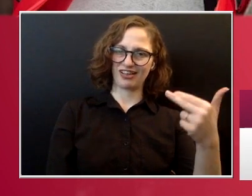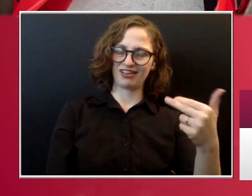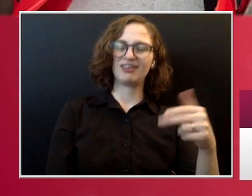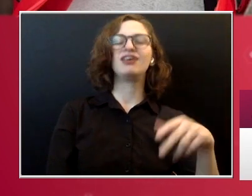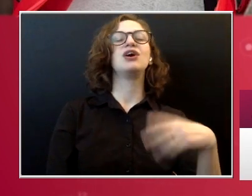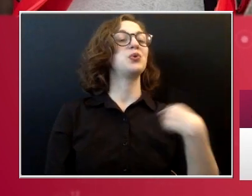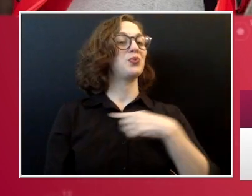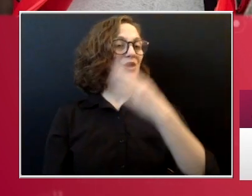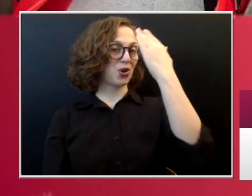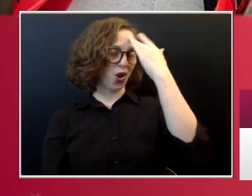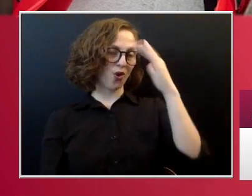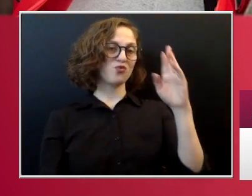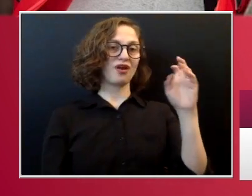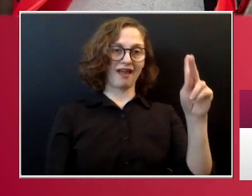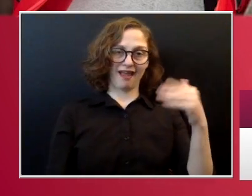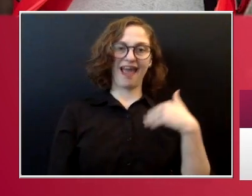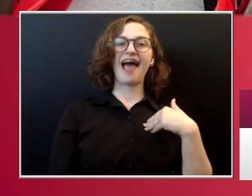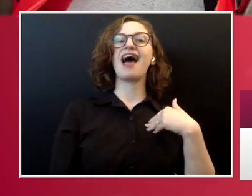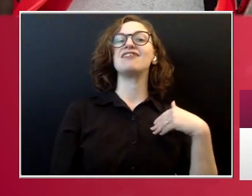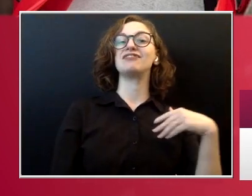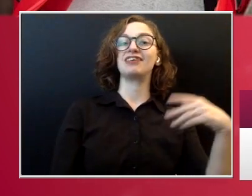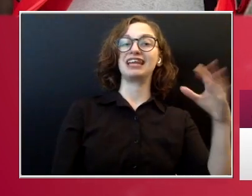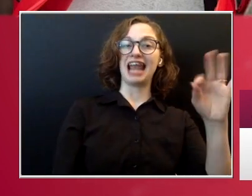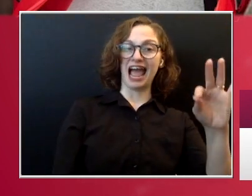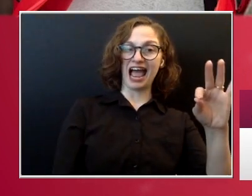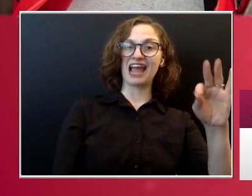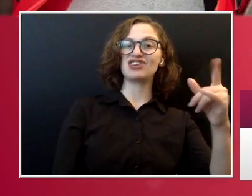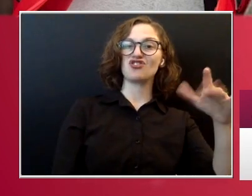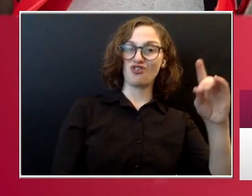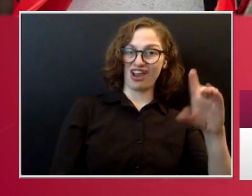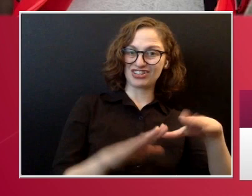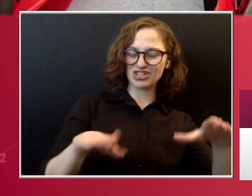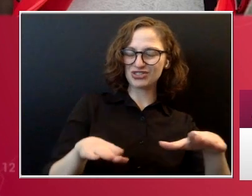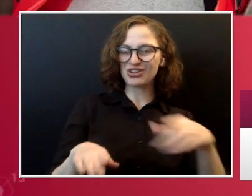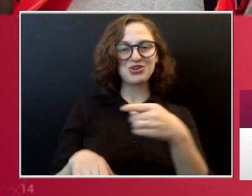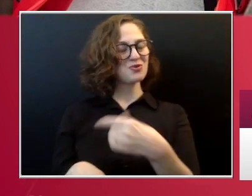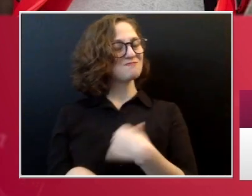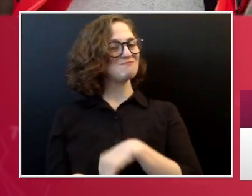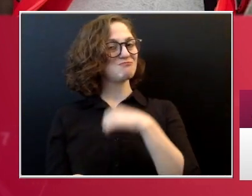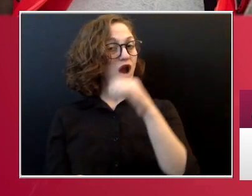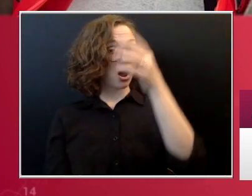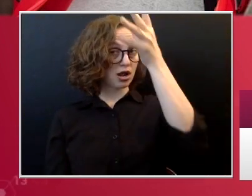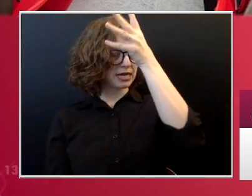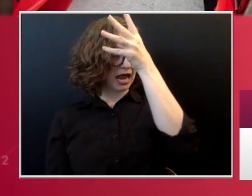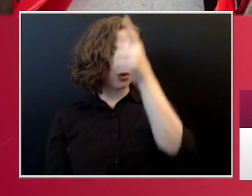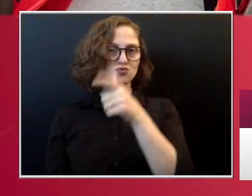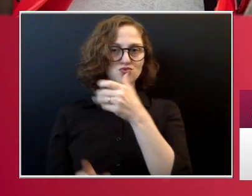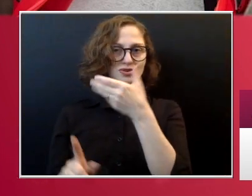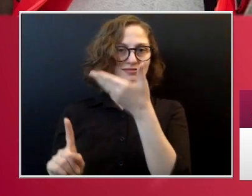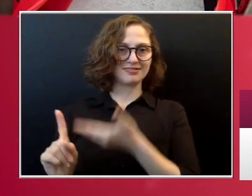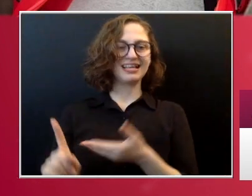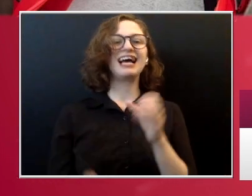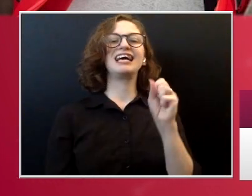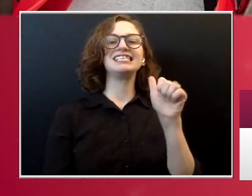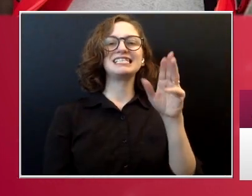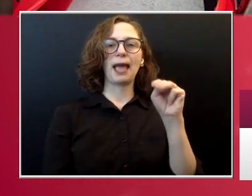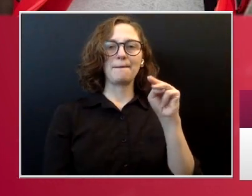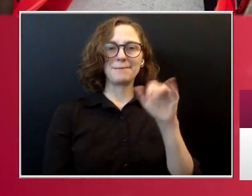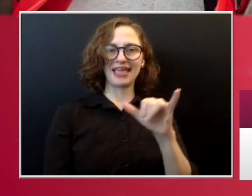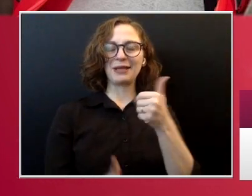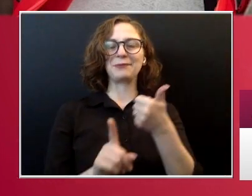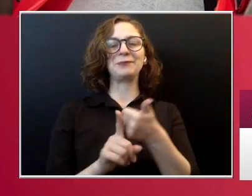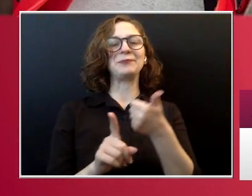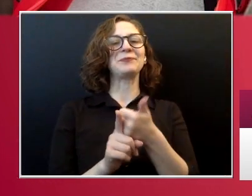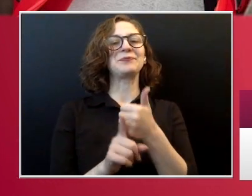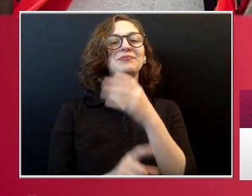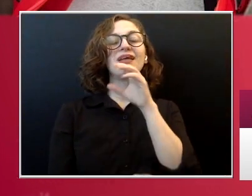a pretty proud dad of this guy. Tell us about your boy. So yeah, Sammy Shaw is 14 now, everybody.